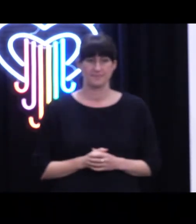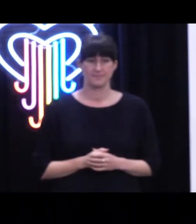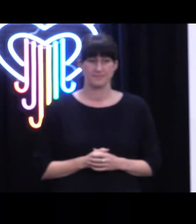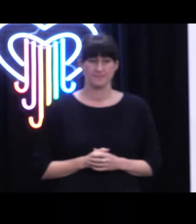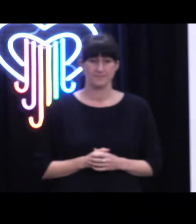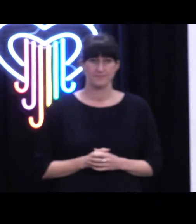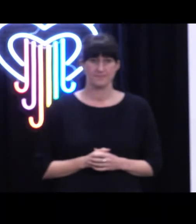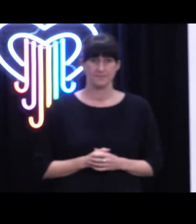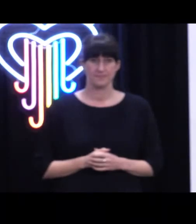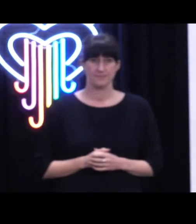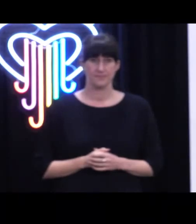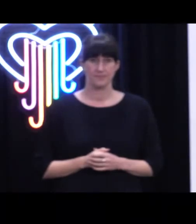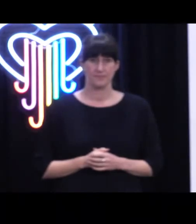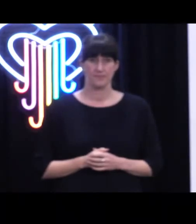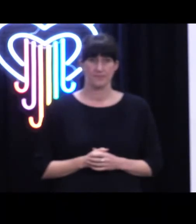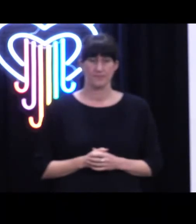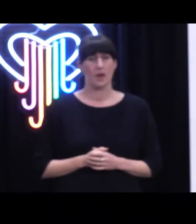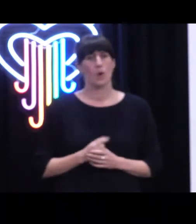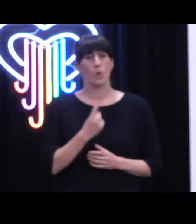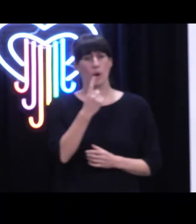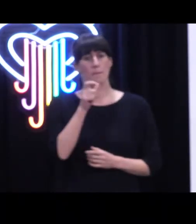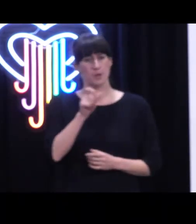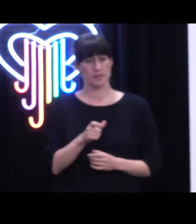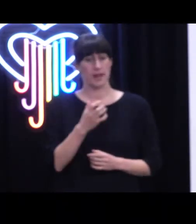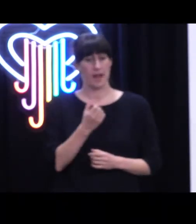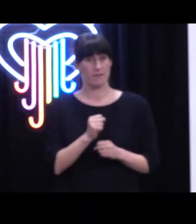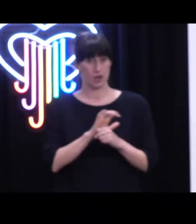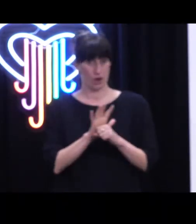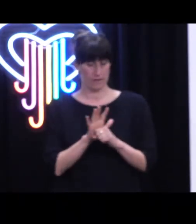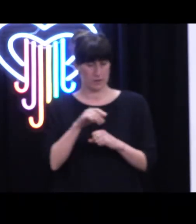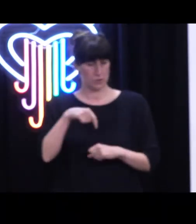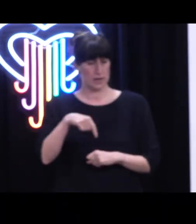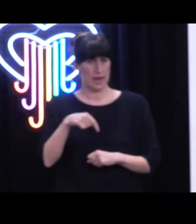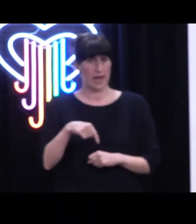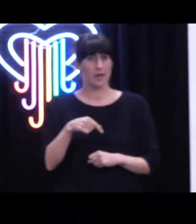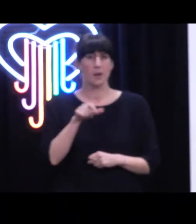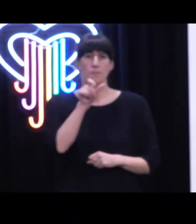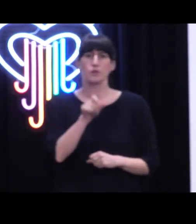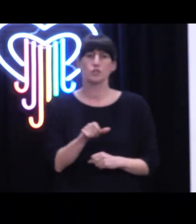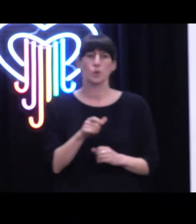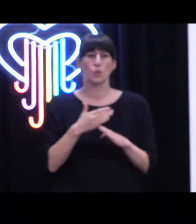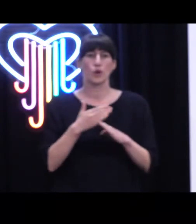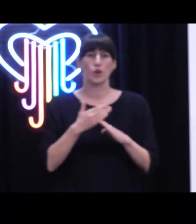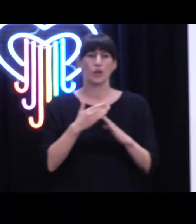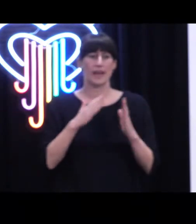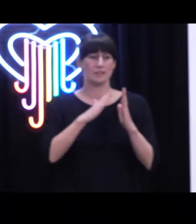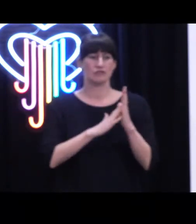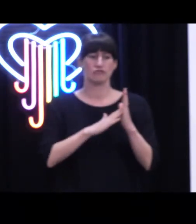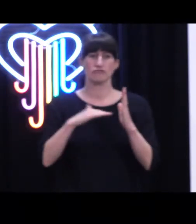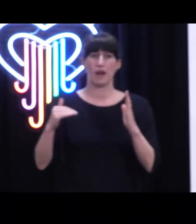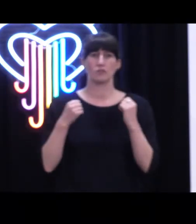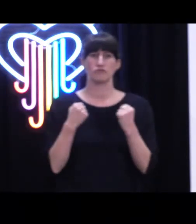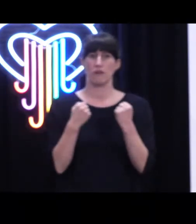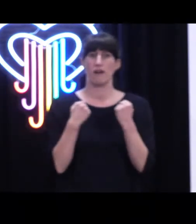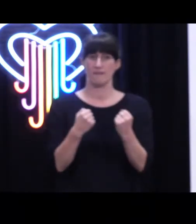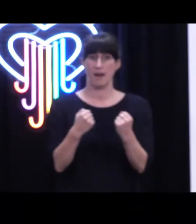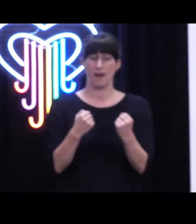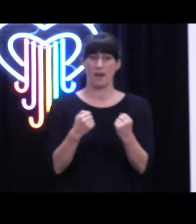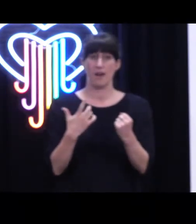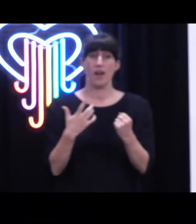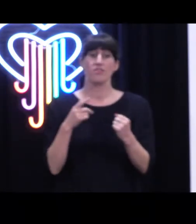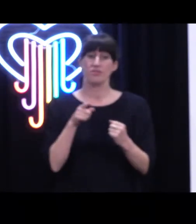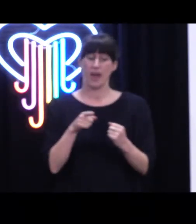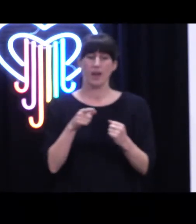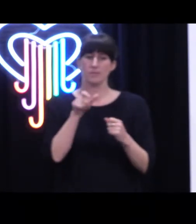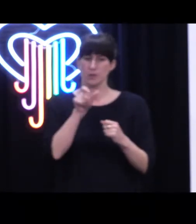Another of the new cases today is a truck driver who has travelled over the Auckland boundary as part of their work to make deliveries.